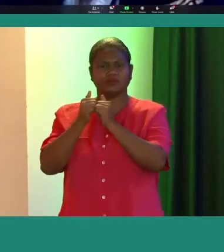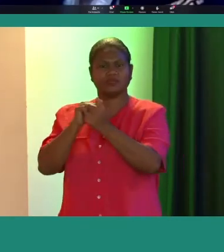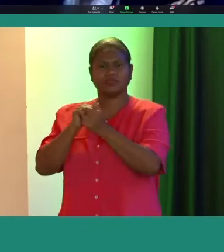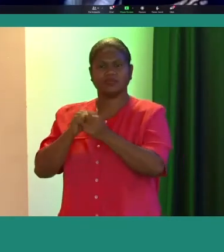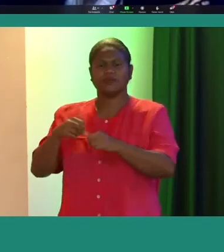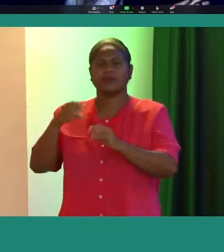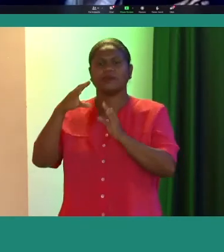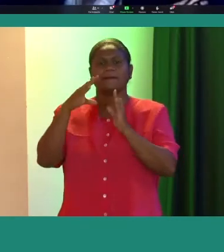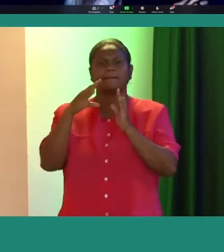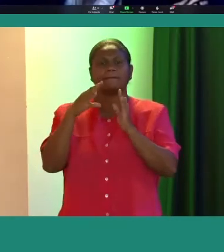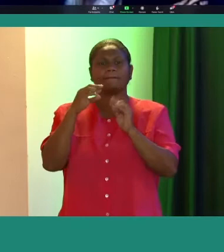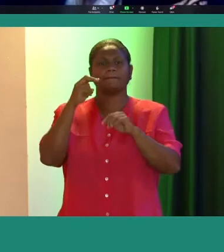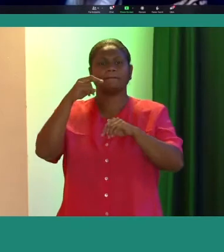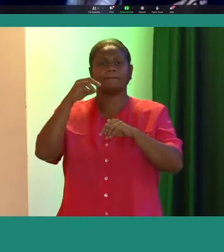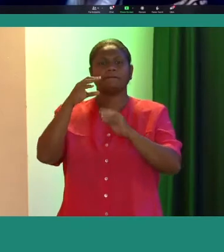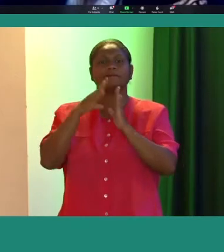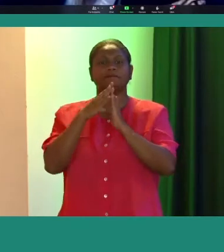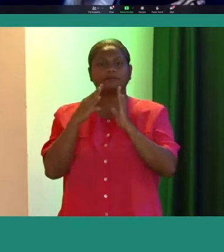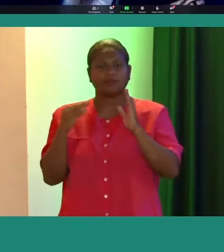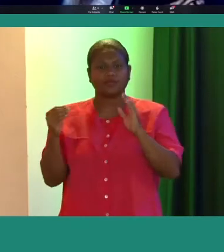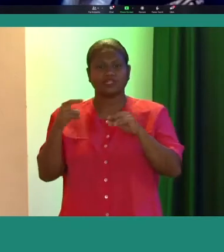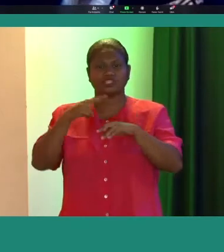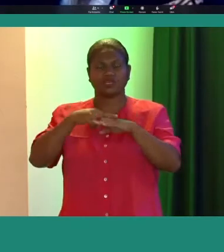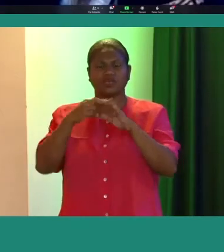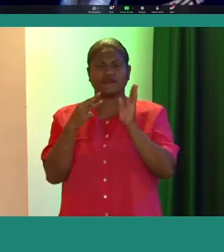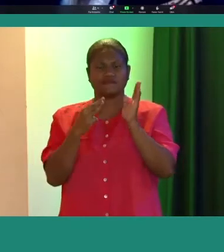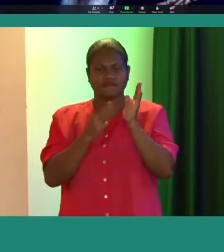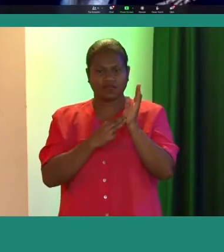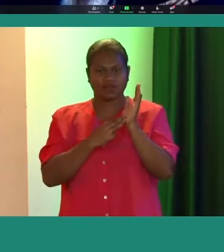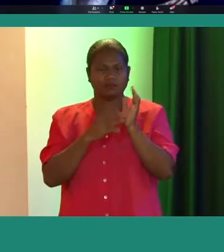FM, who's been doing a lot of policy work